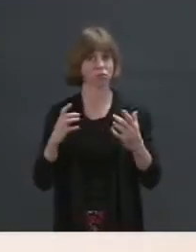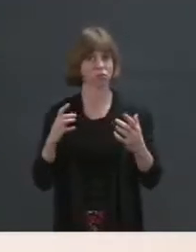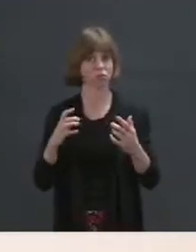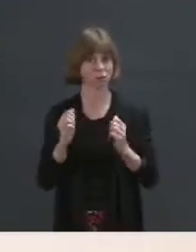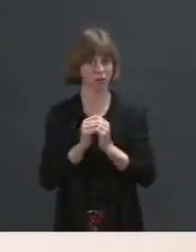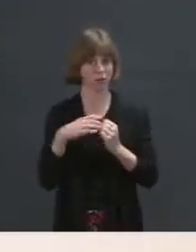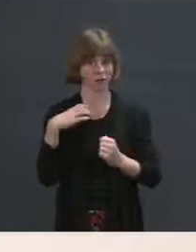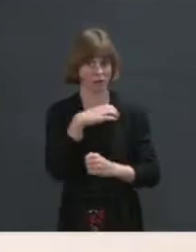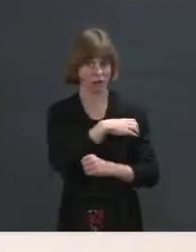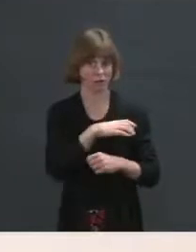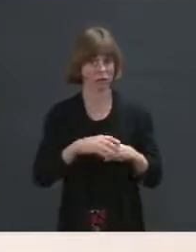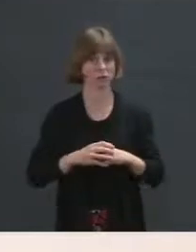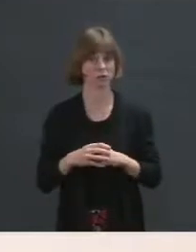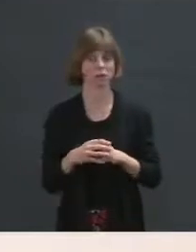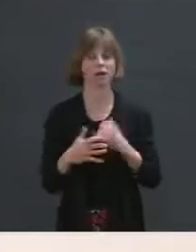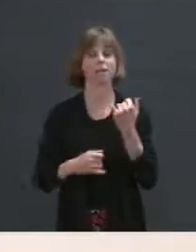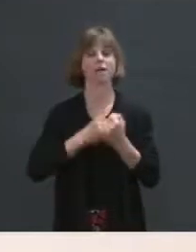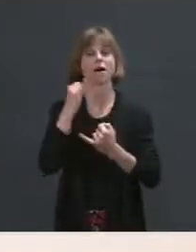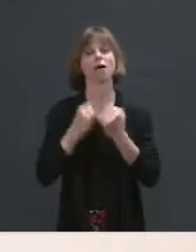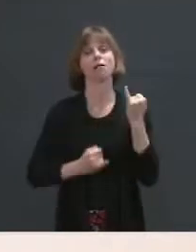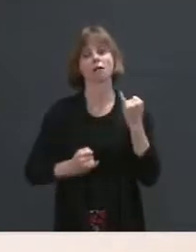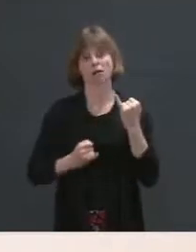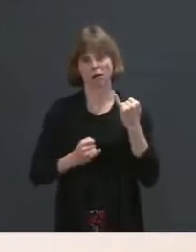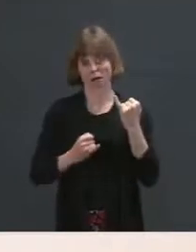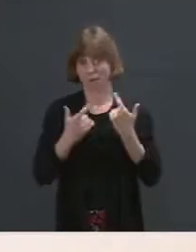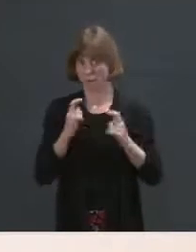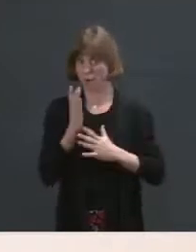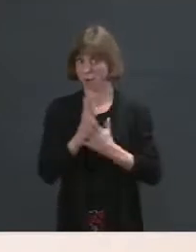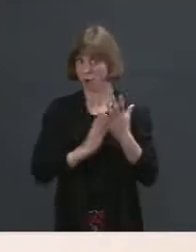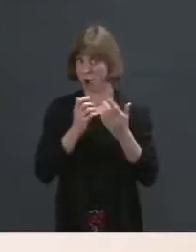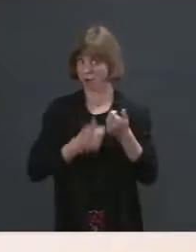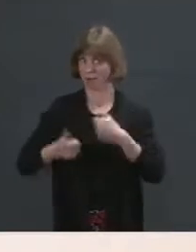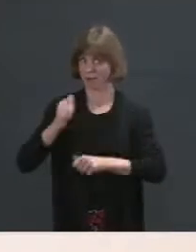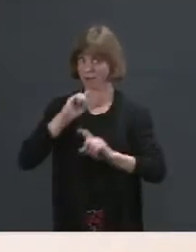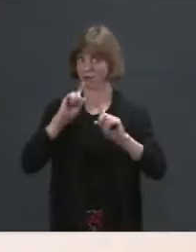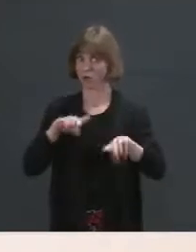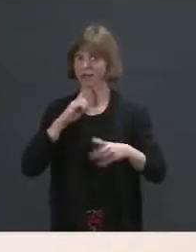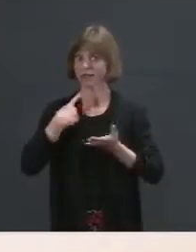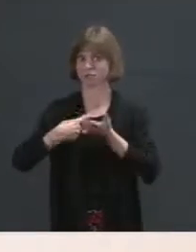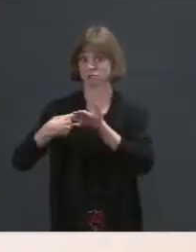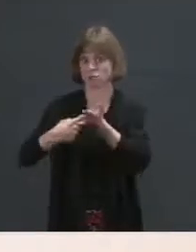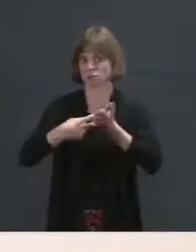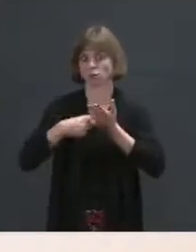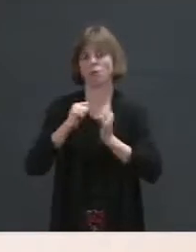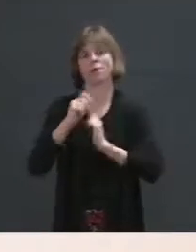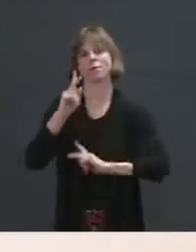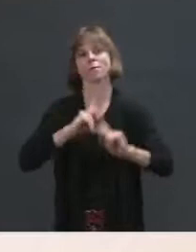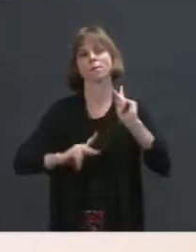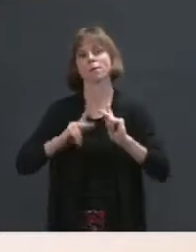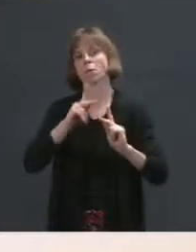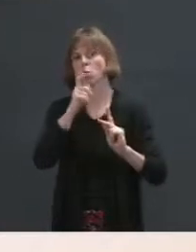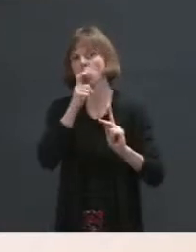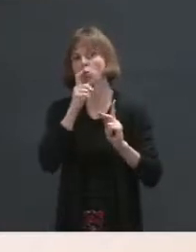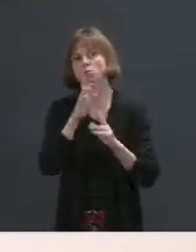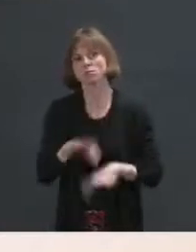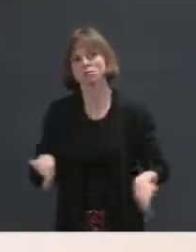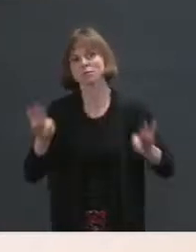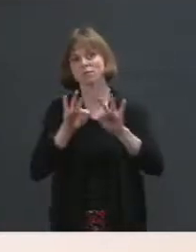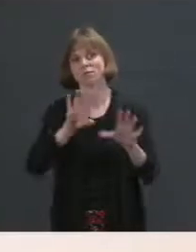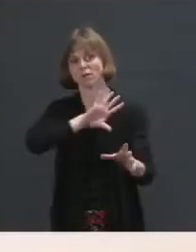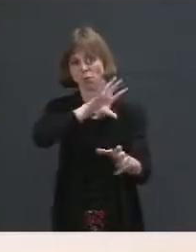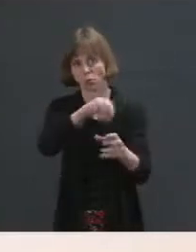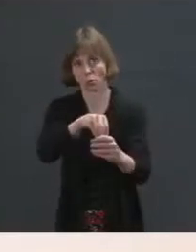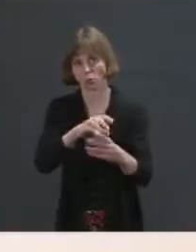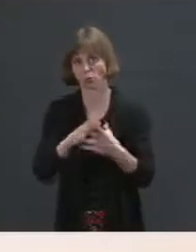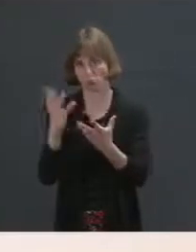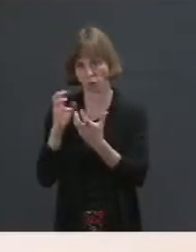Finally, a big part of this executive order is consultation with stakeholders and experts. We are going to be reaching out to talk to the